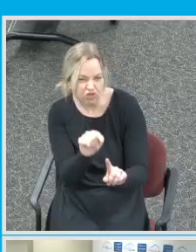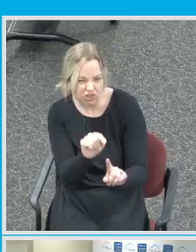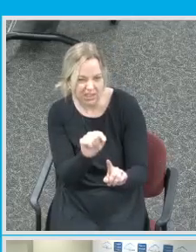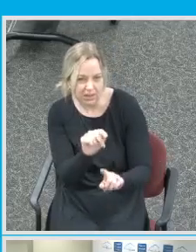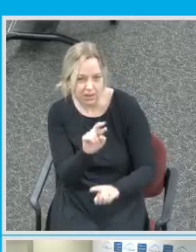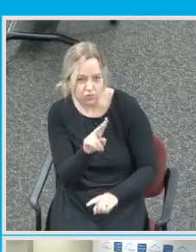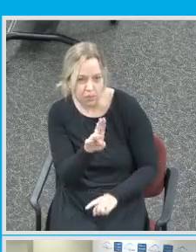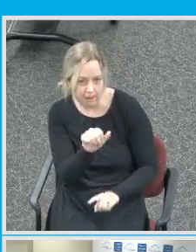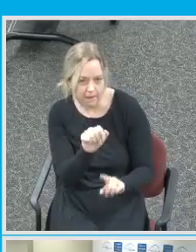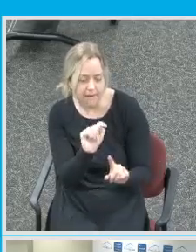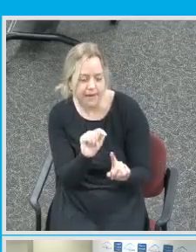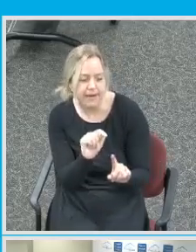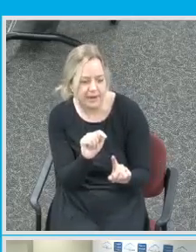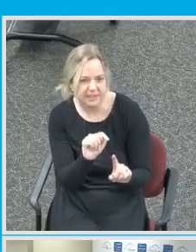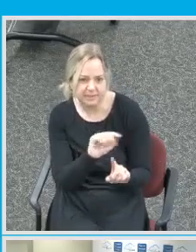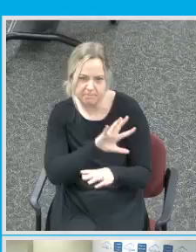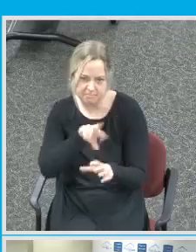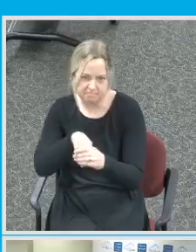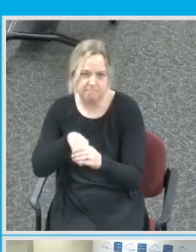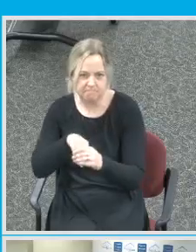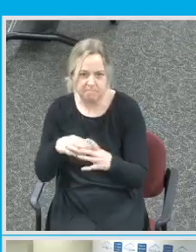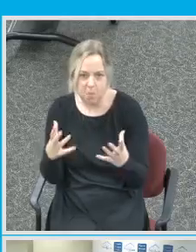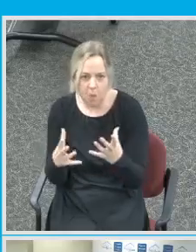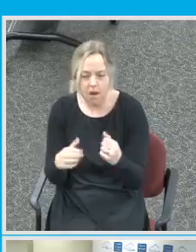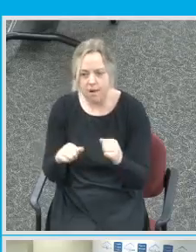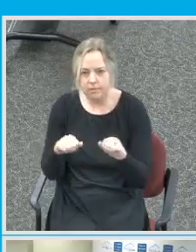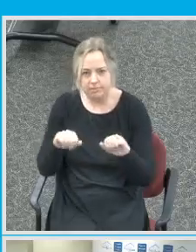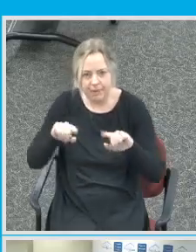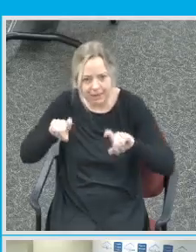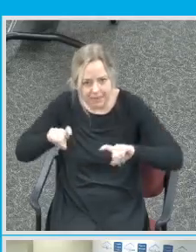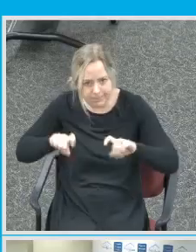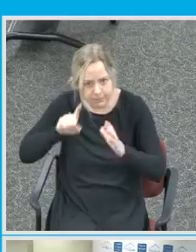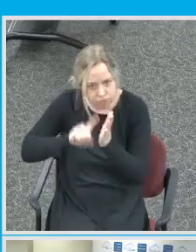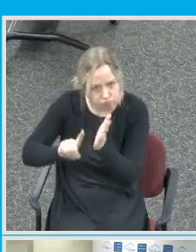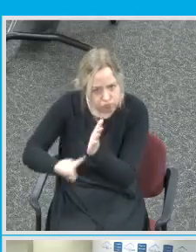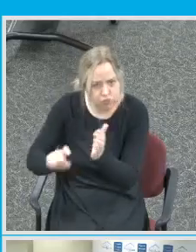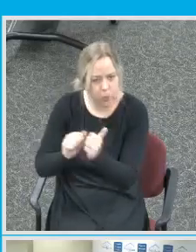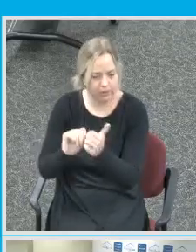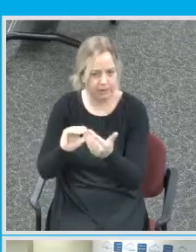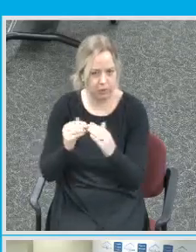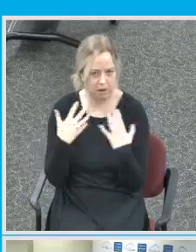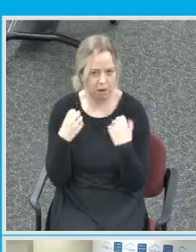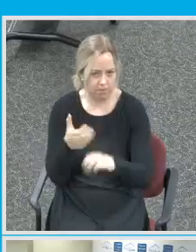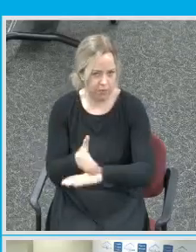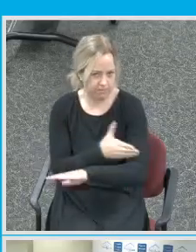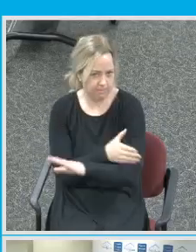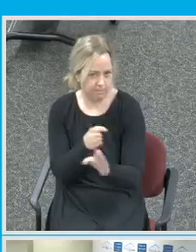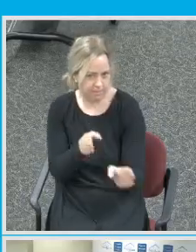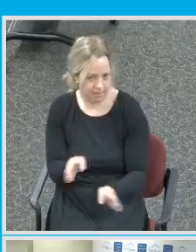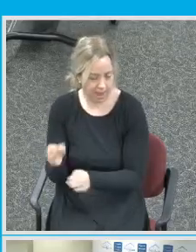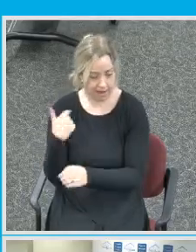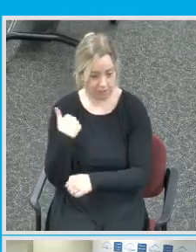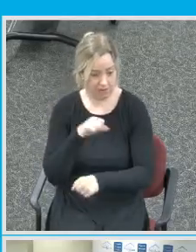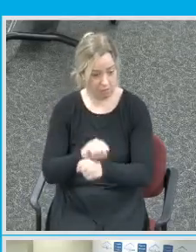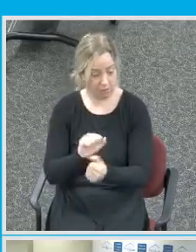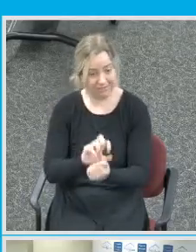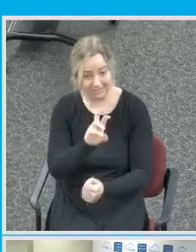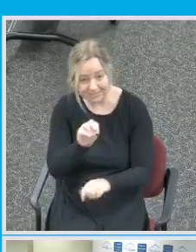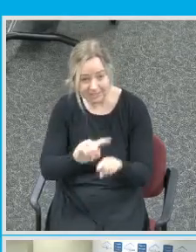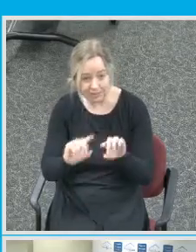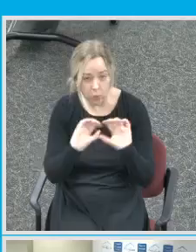is part of putting those assessments together in the community health improvement plan, and where we work with 60 different